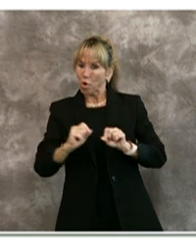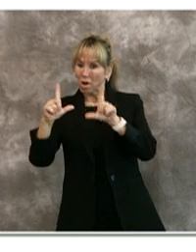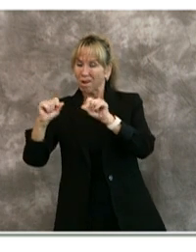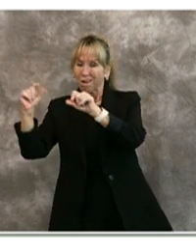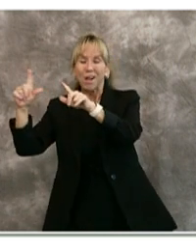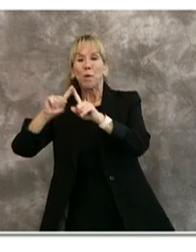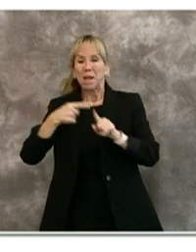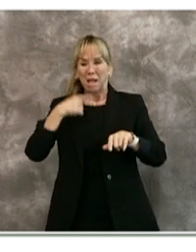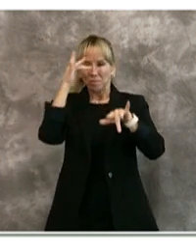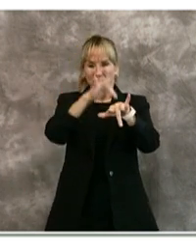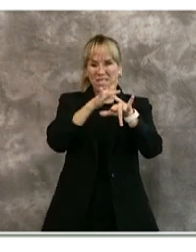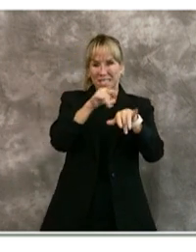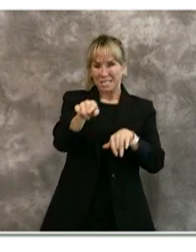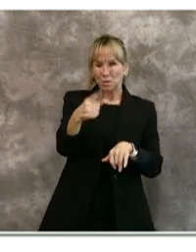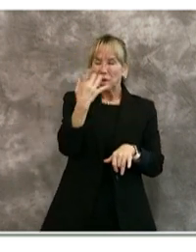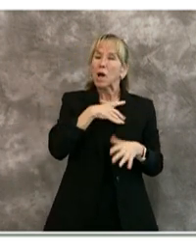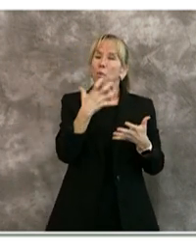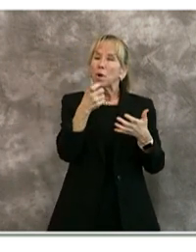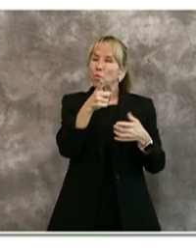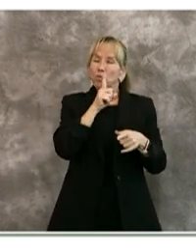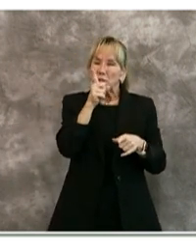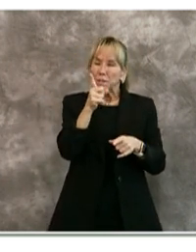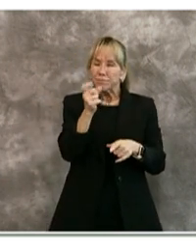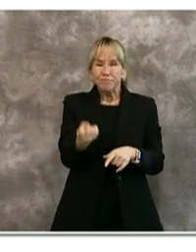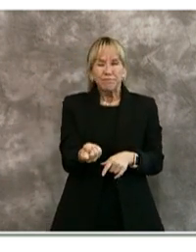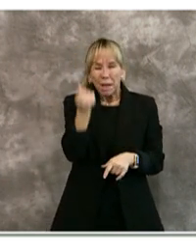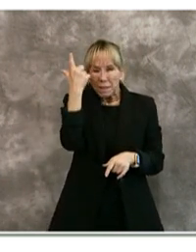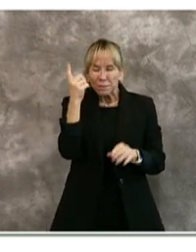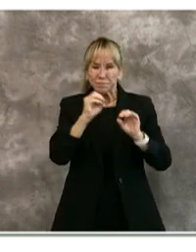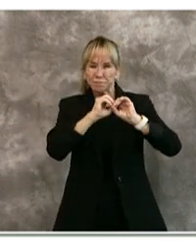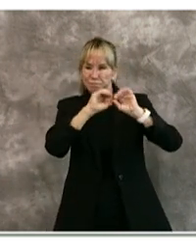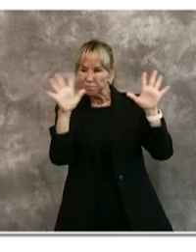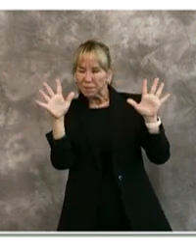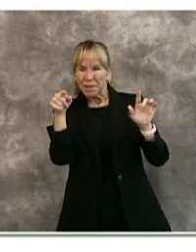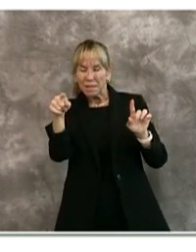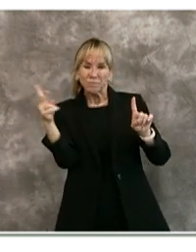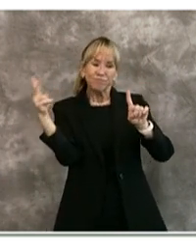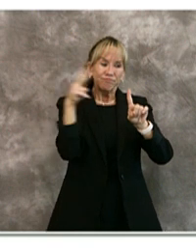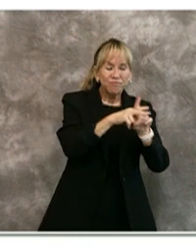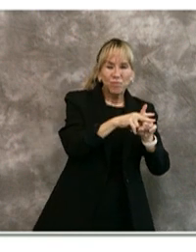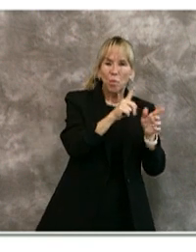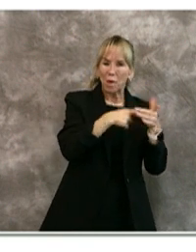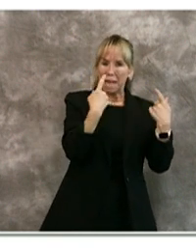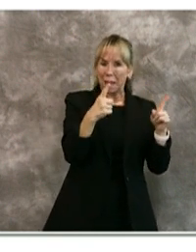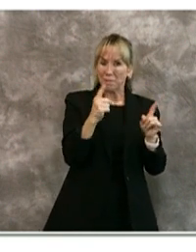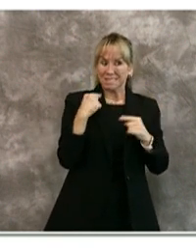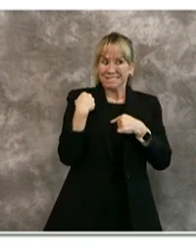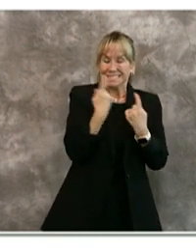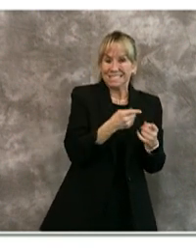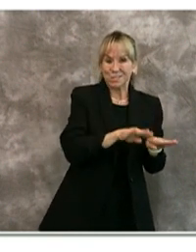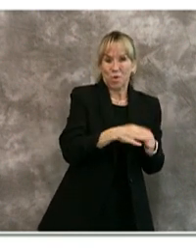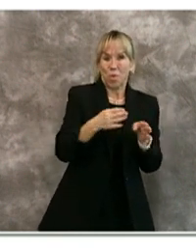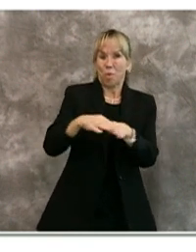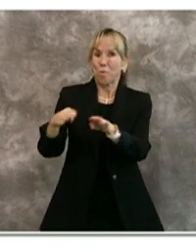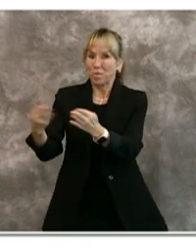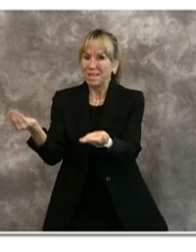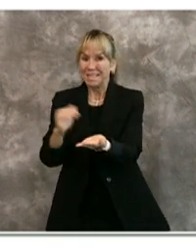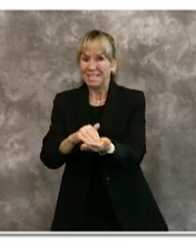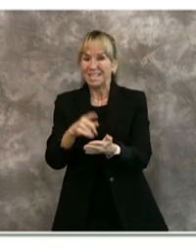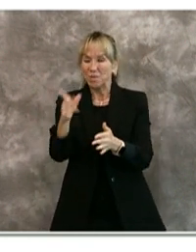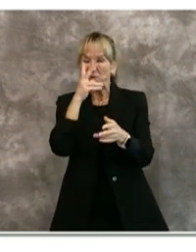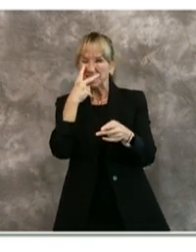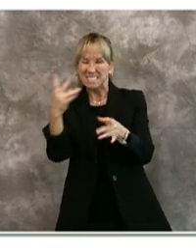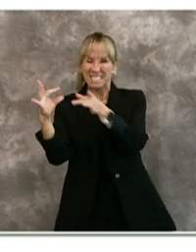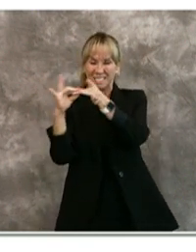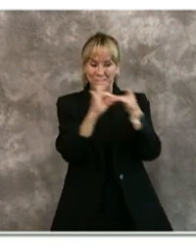kind of give some context to what has been going on with the reopening. So between